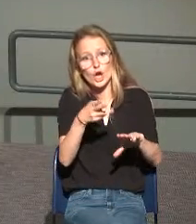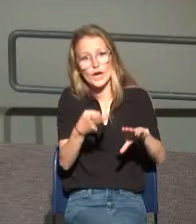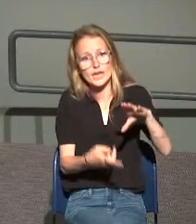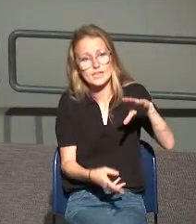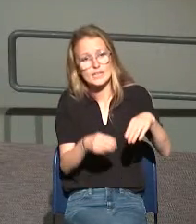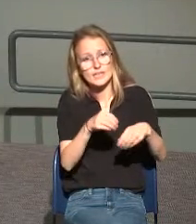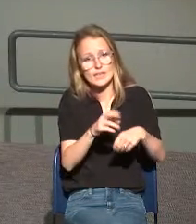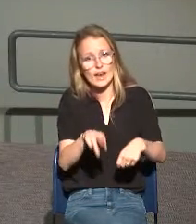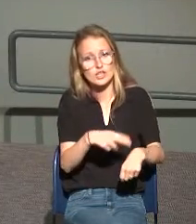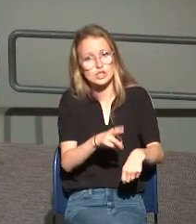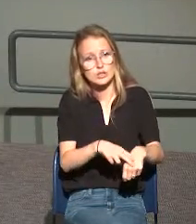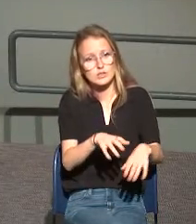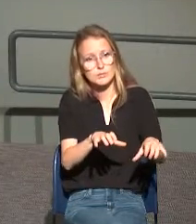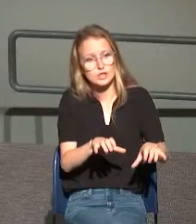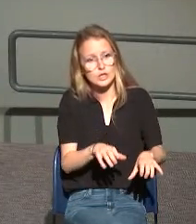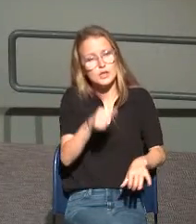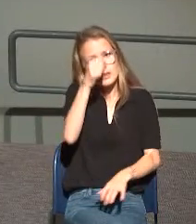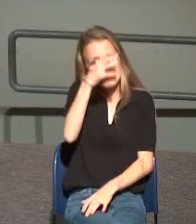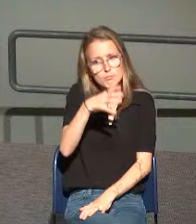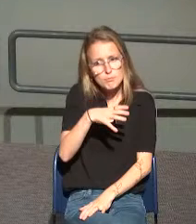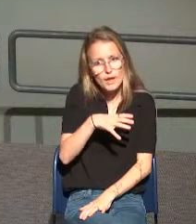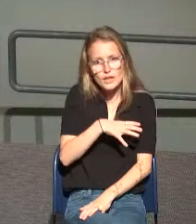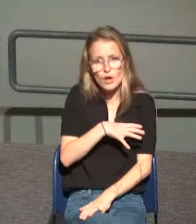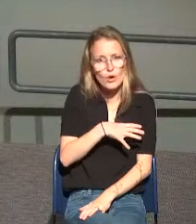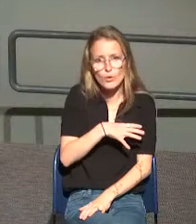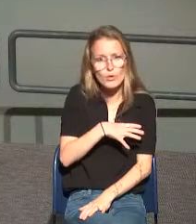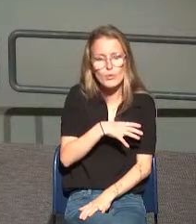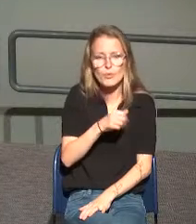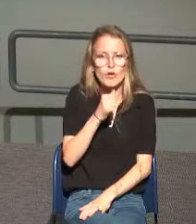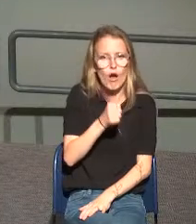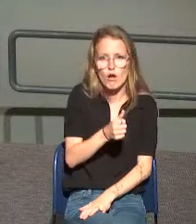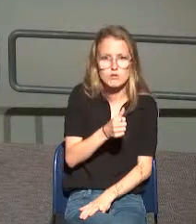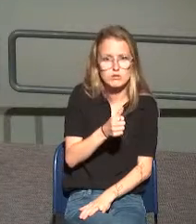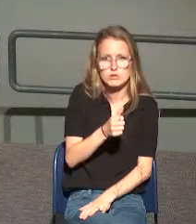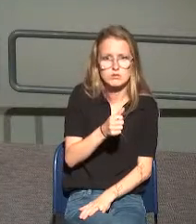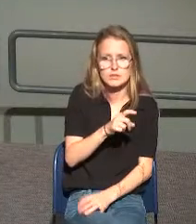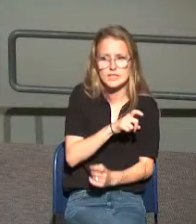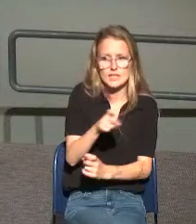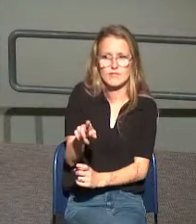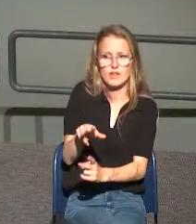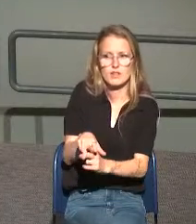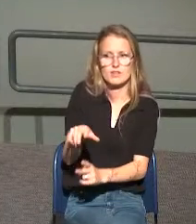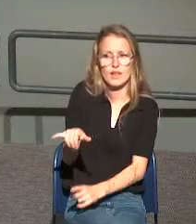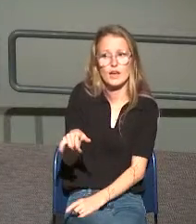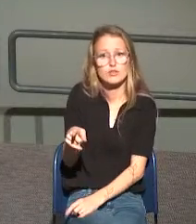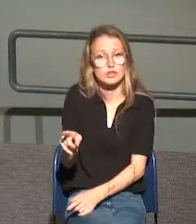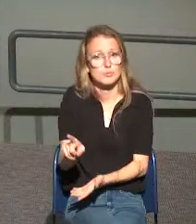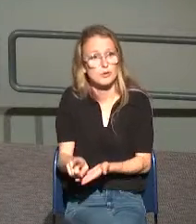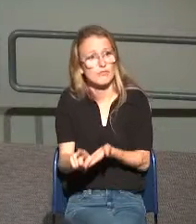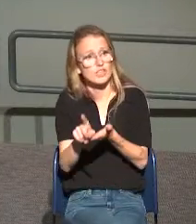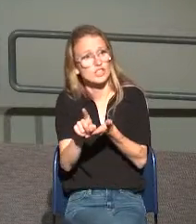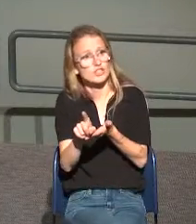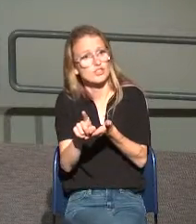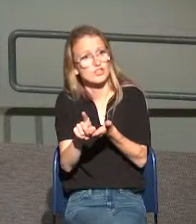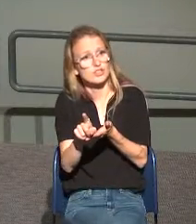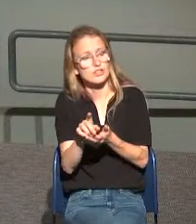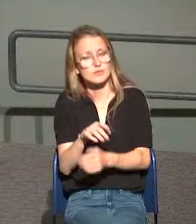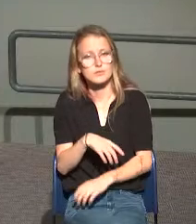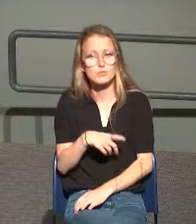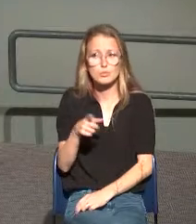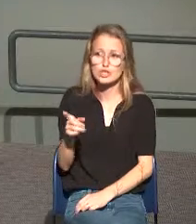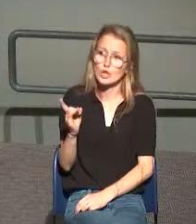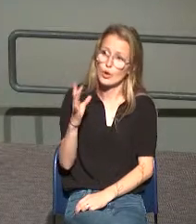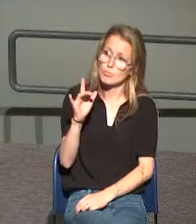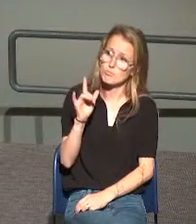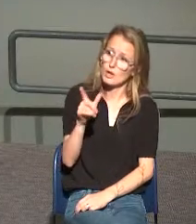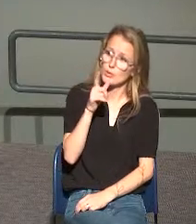military honors, which the men also were not. So was she privileged? Was she a terrible